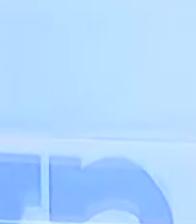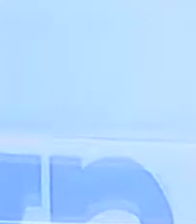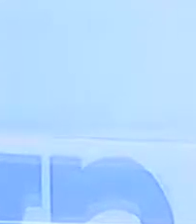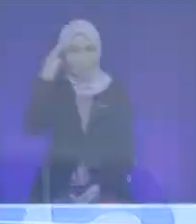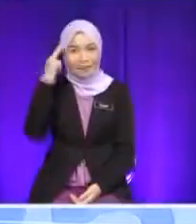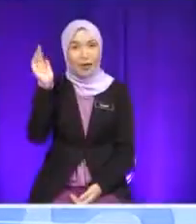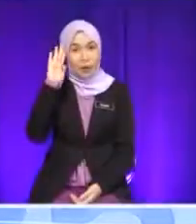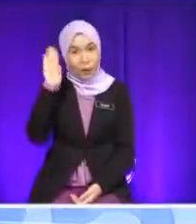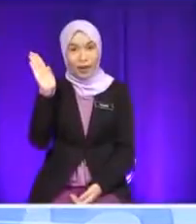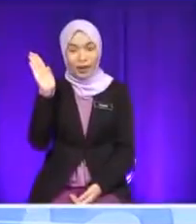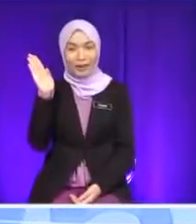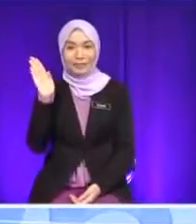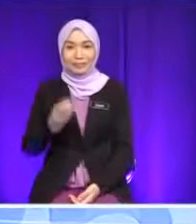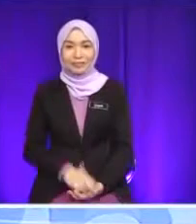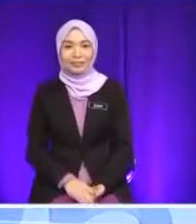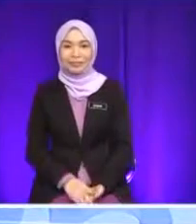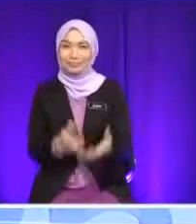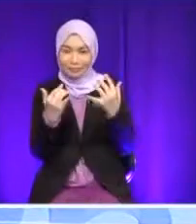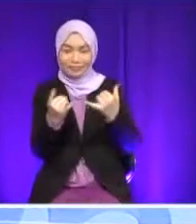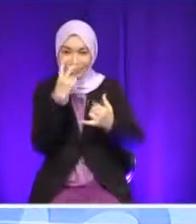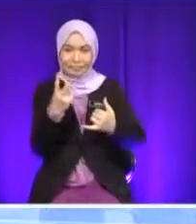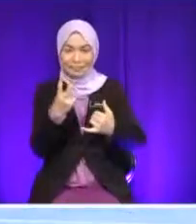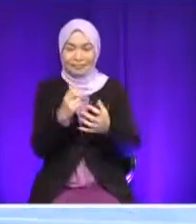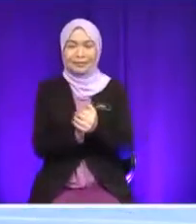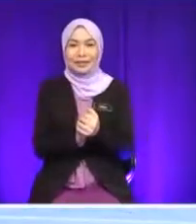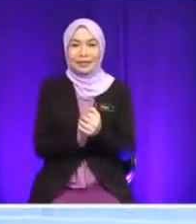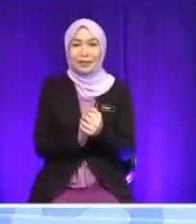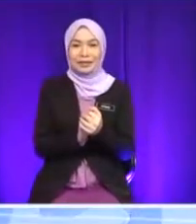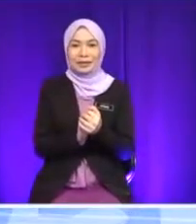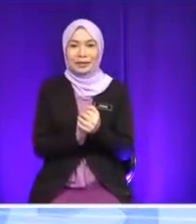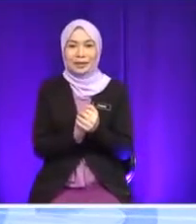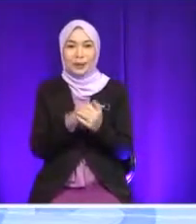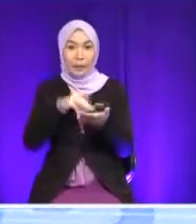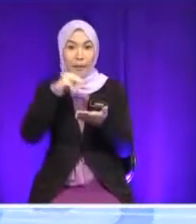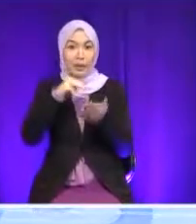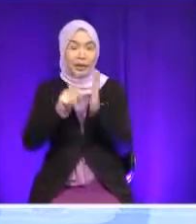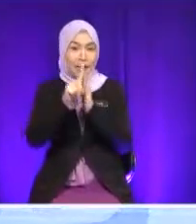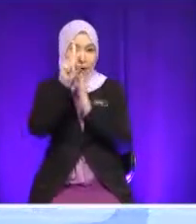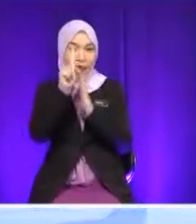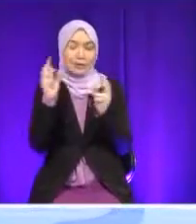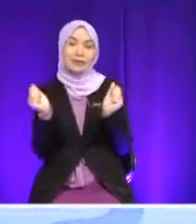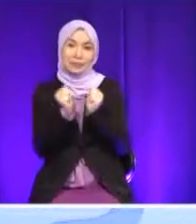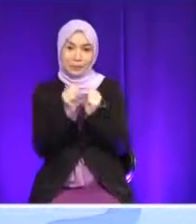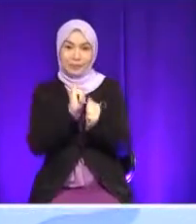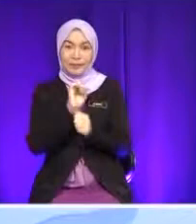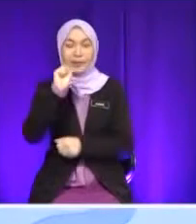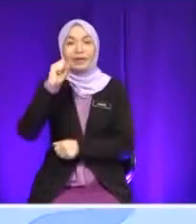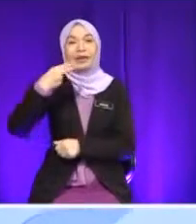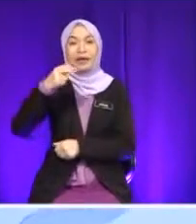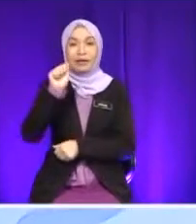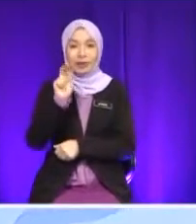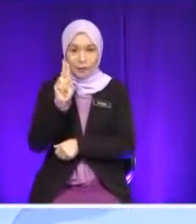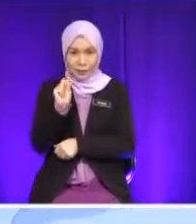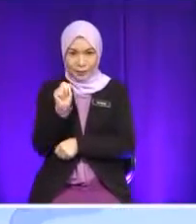Hello everyone, you are now watching Upper Form or Menengah Atas on Didik TV KPM together with me, Sean Stephen, as your